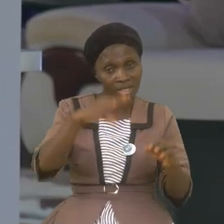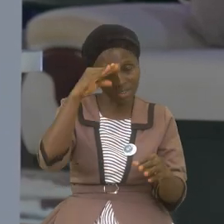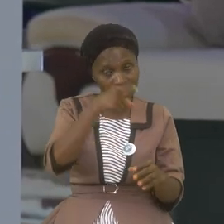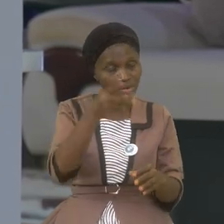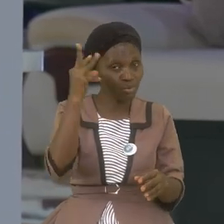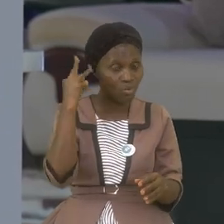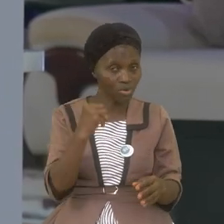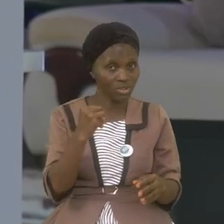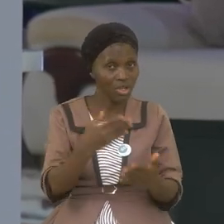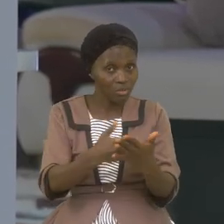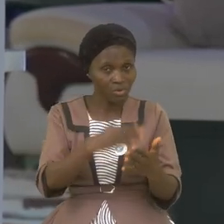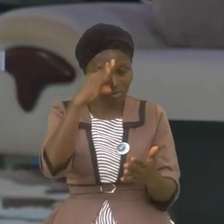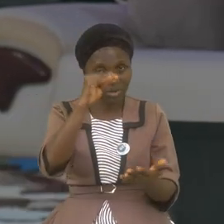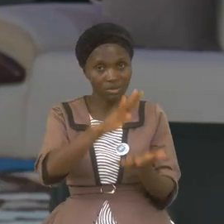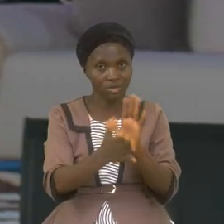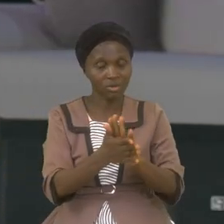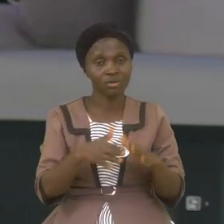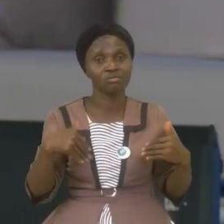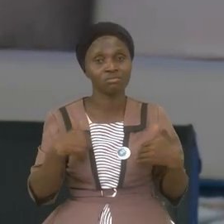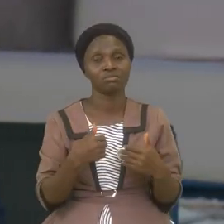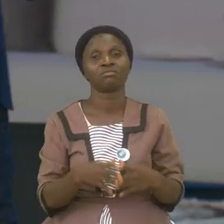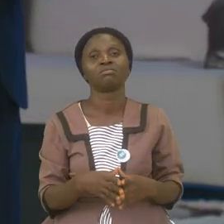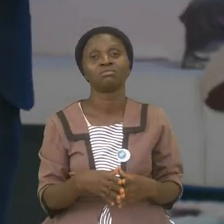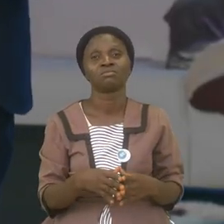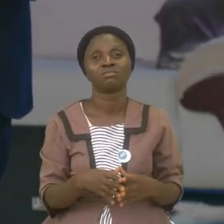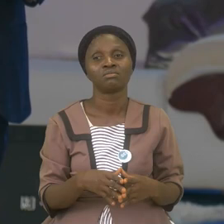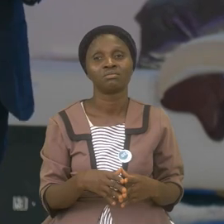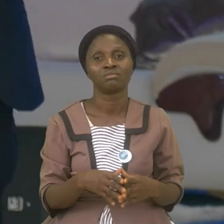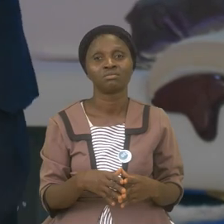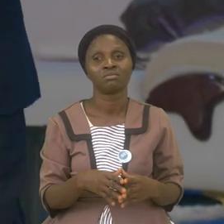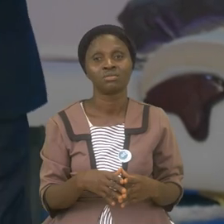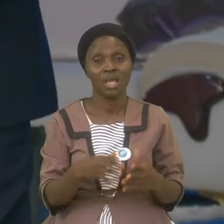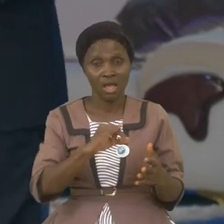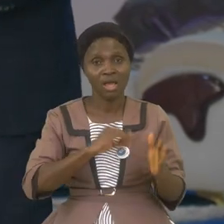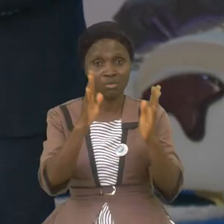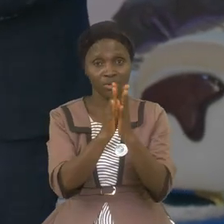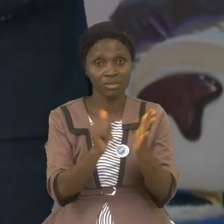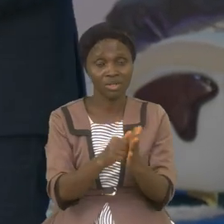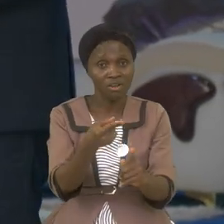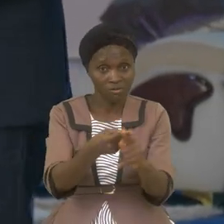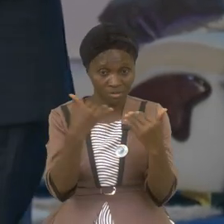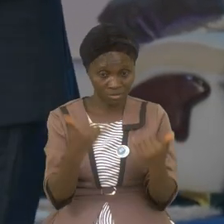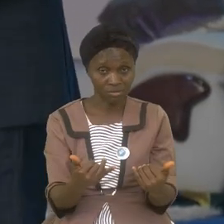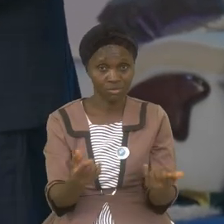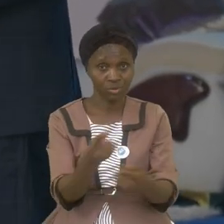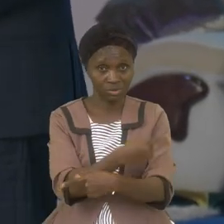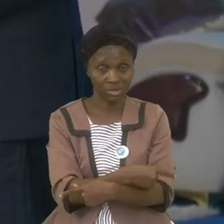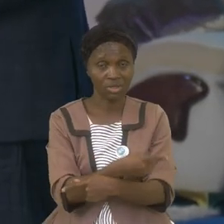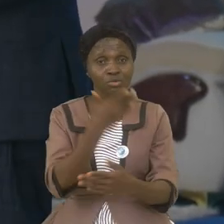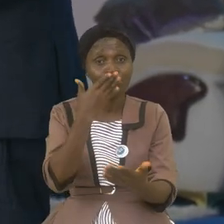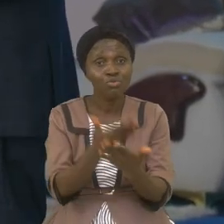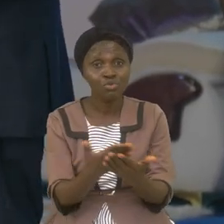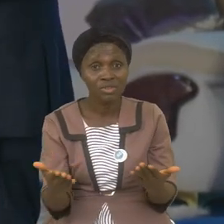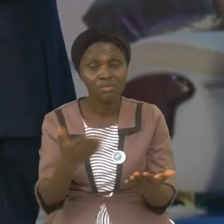became a maniac. And I pray from today, good things better things, greater